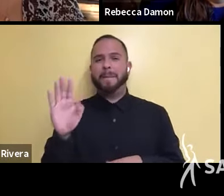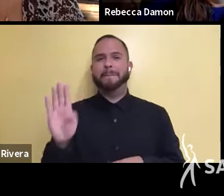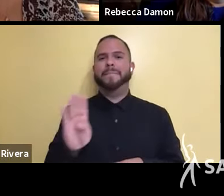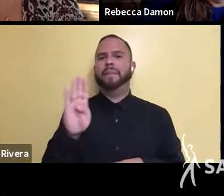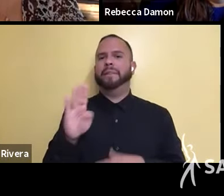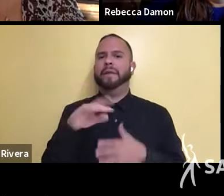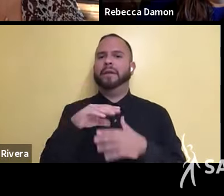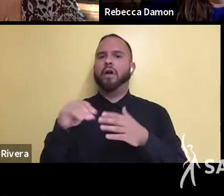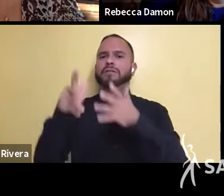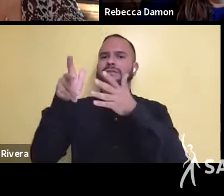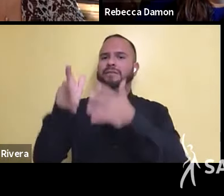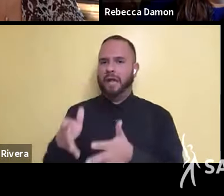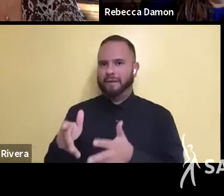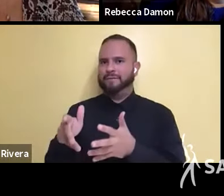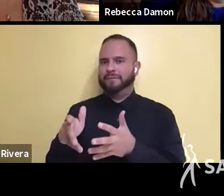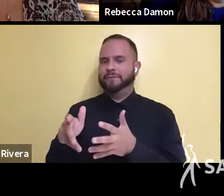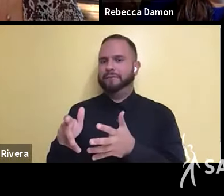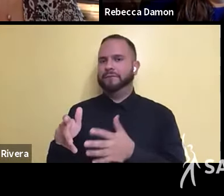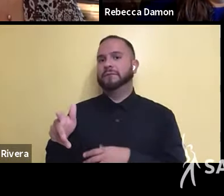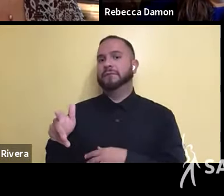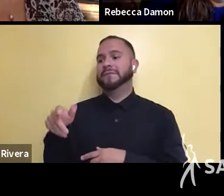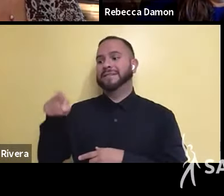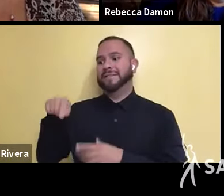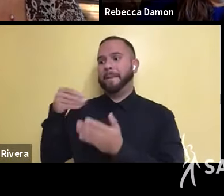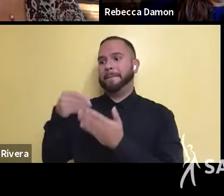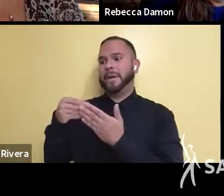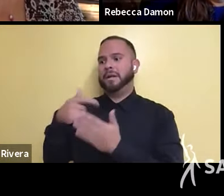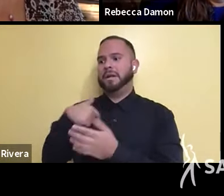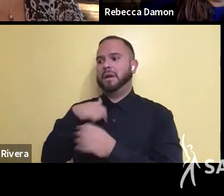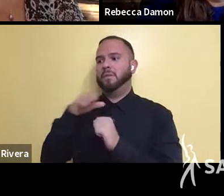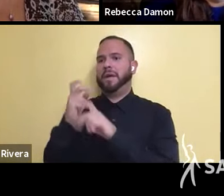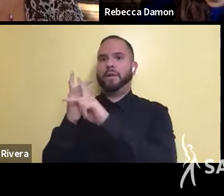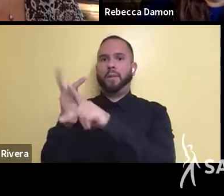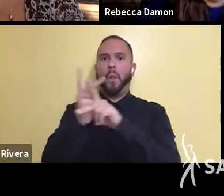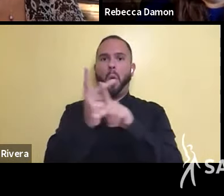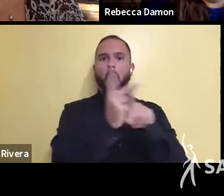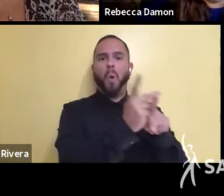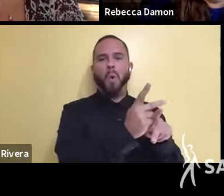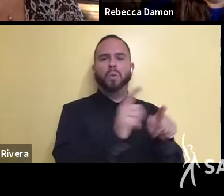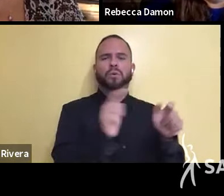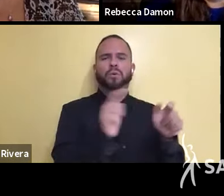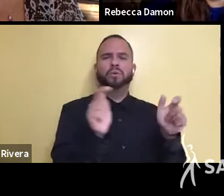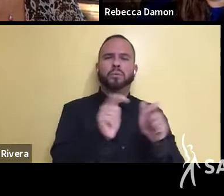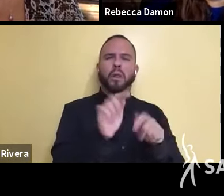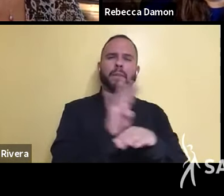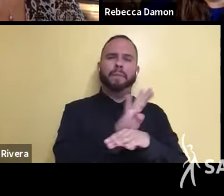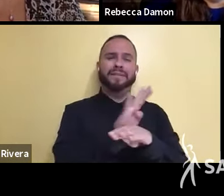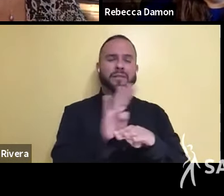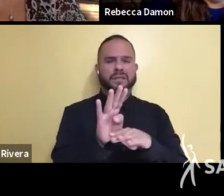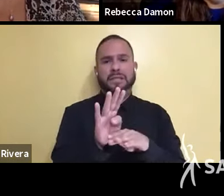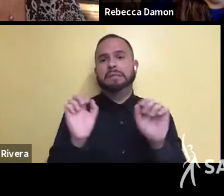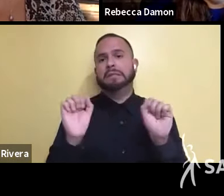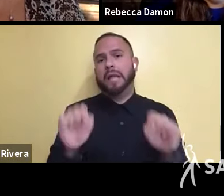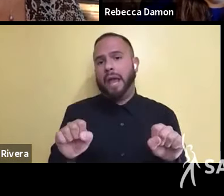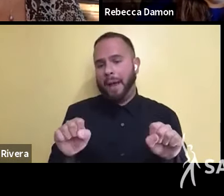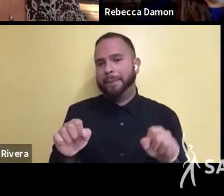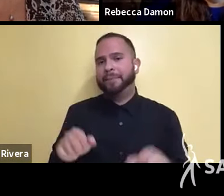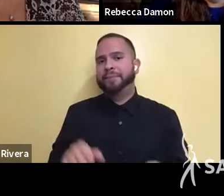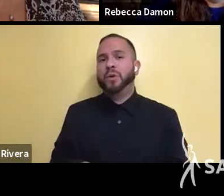left to be able to loan to small businesses. What we need is